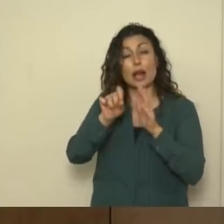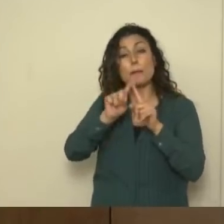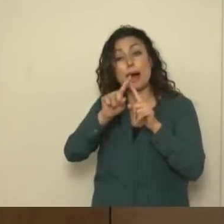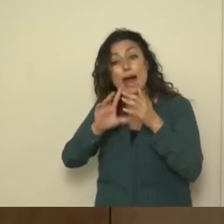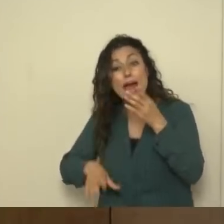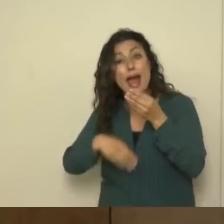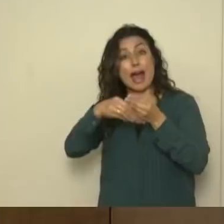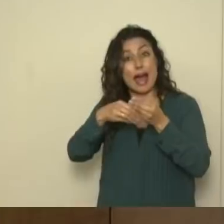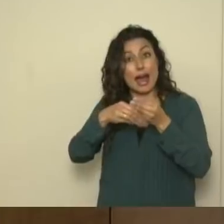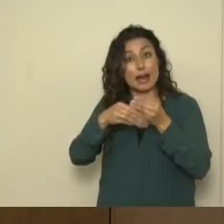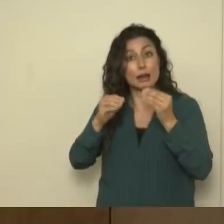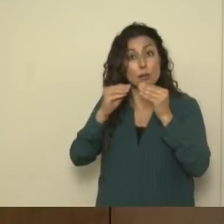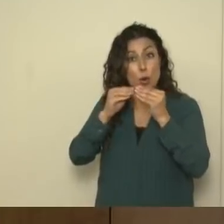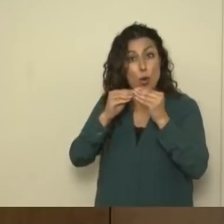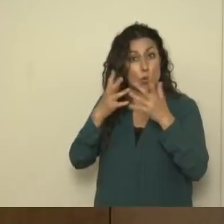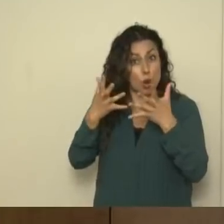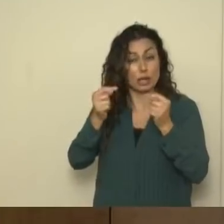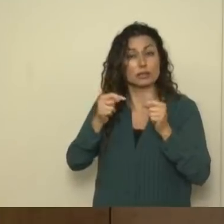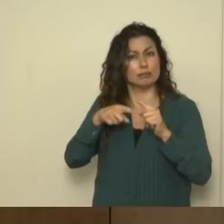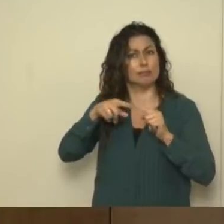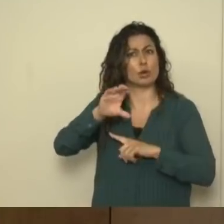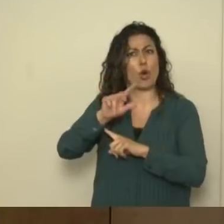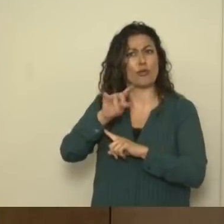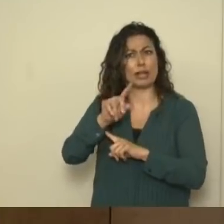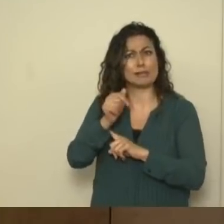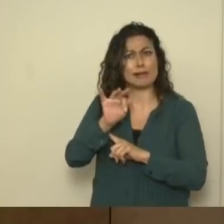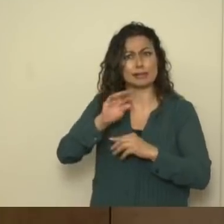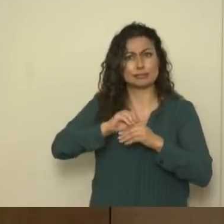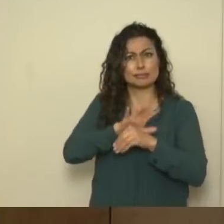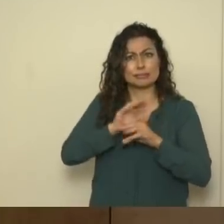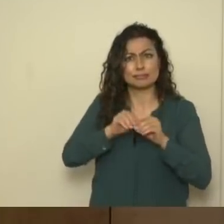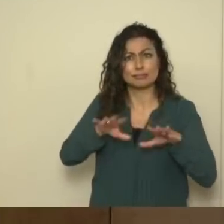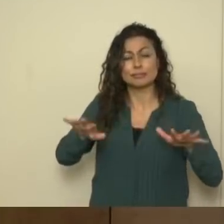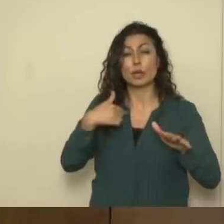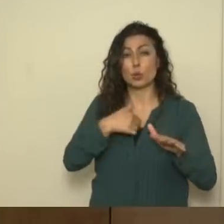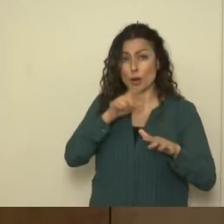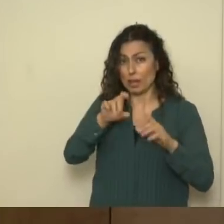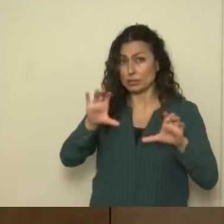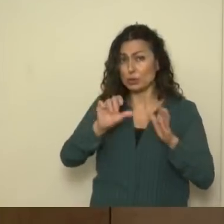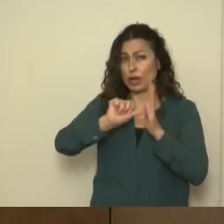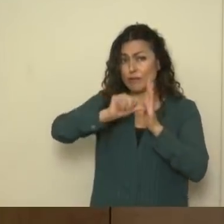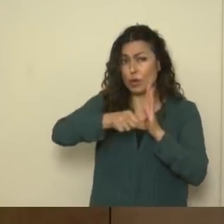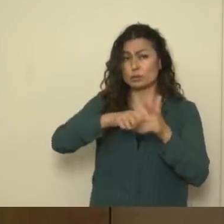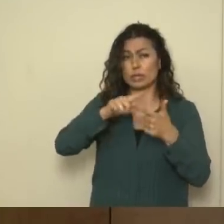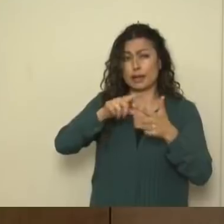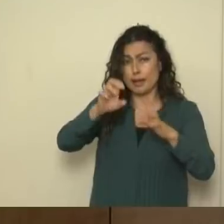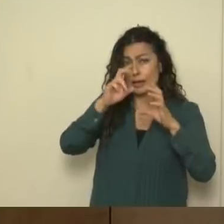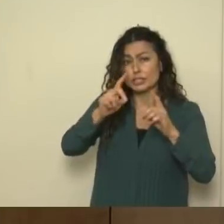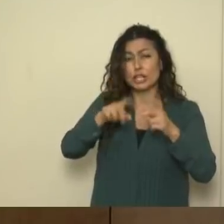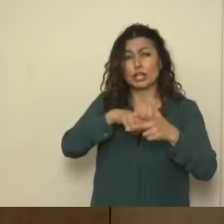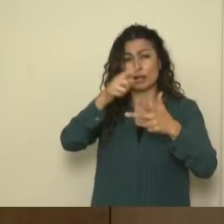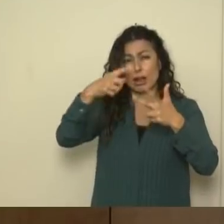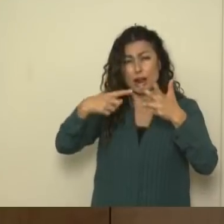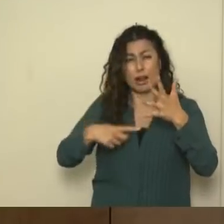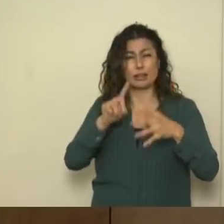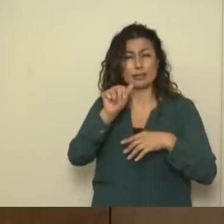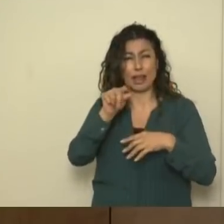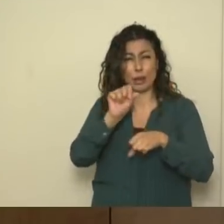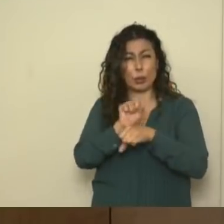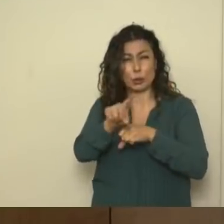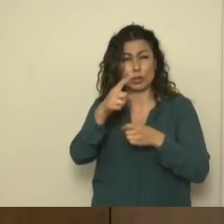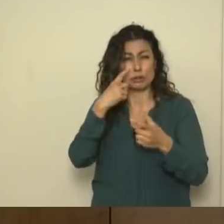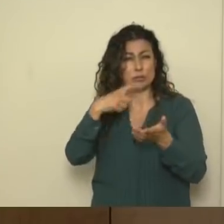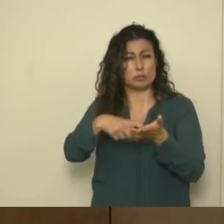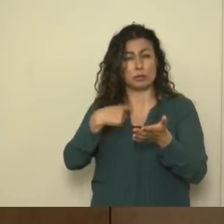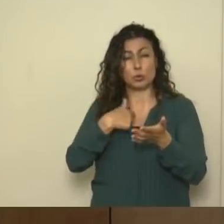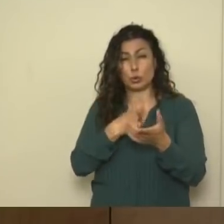to that, that means everyone's got to work with each other to do enforcement, to do education, to do all the data work that you see here